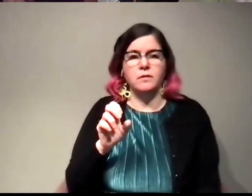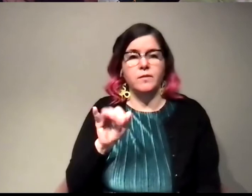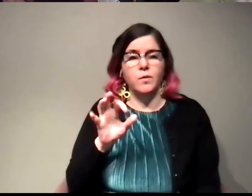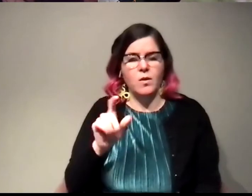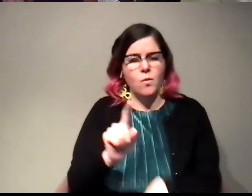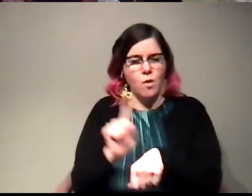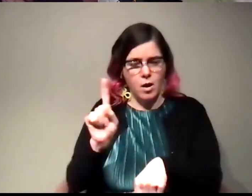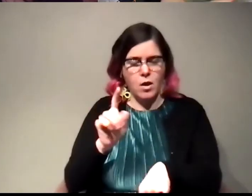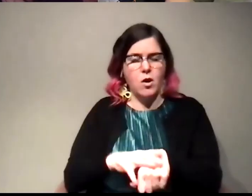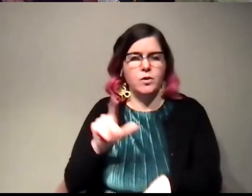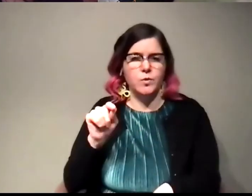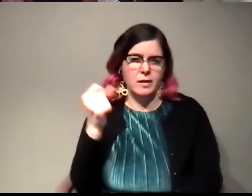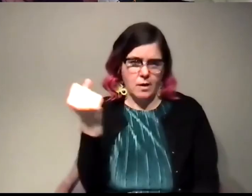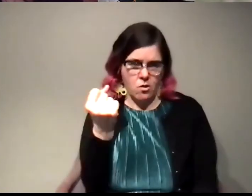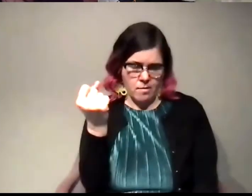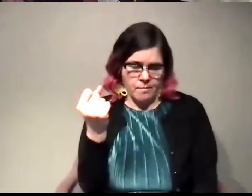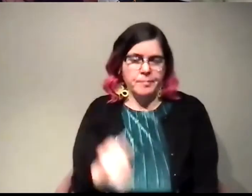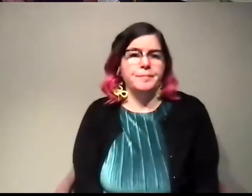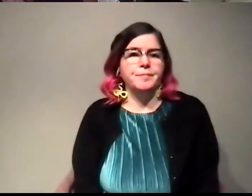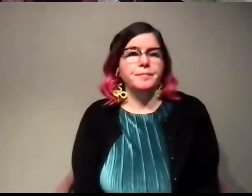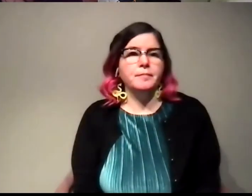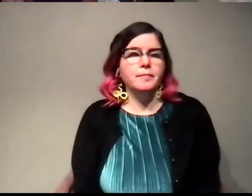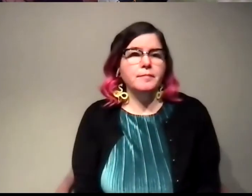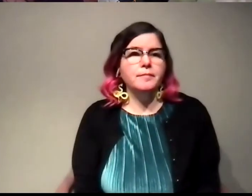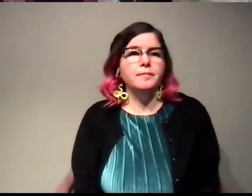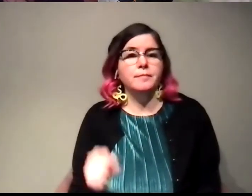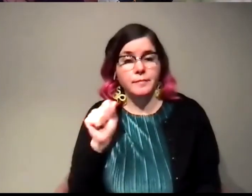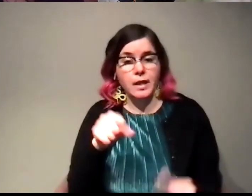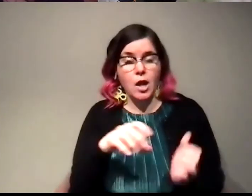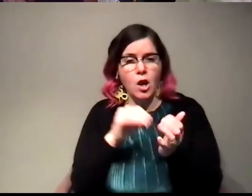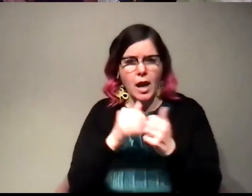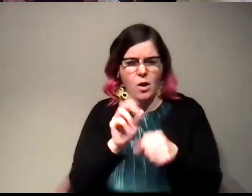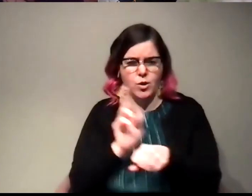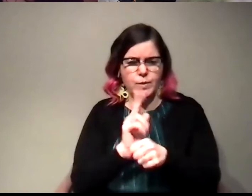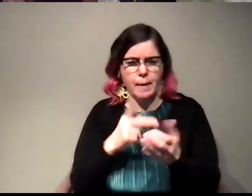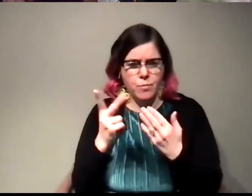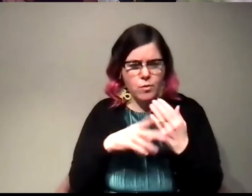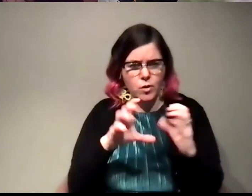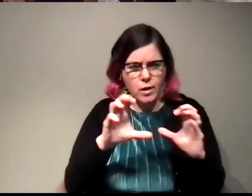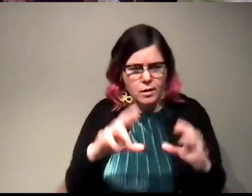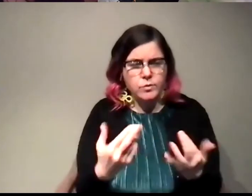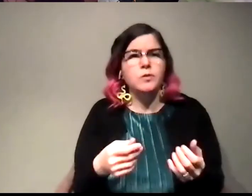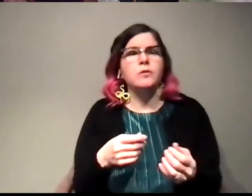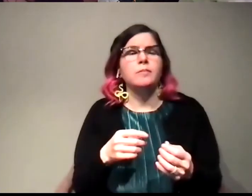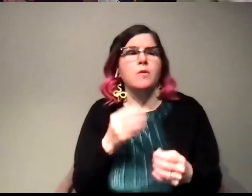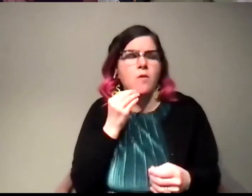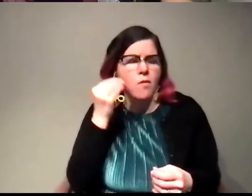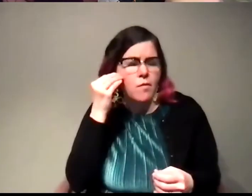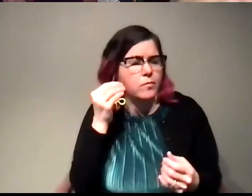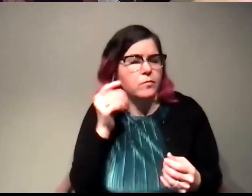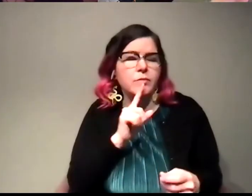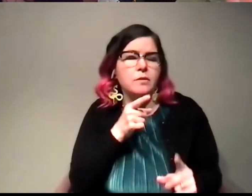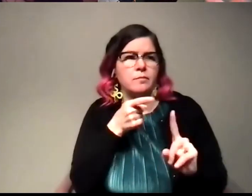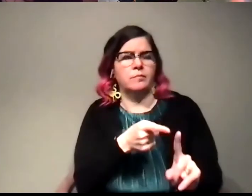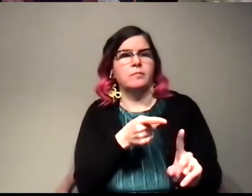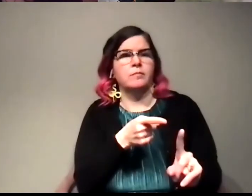on the 20th, which is a Saturday. You can learn how you can use that program in your classrooms or at home. It's basically